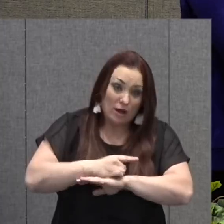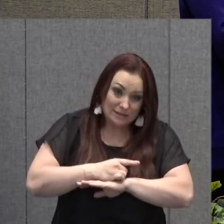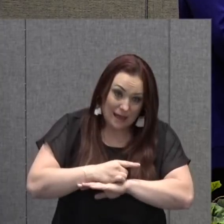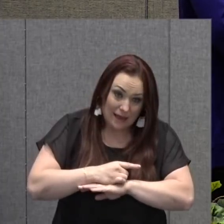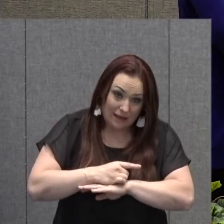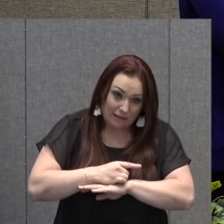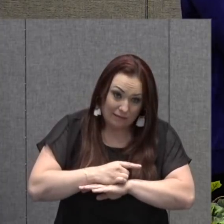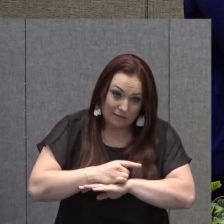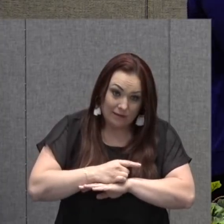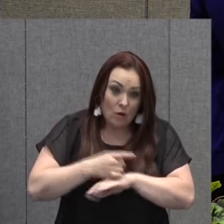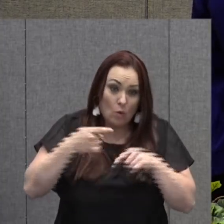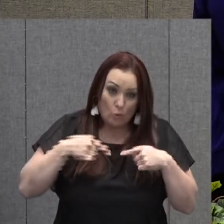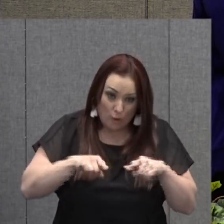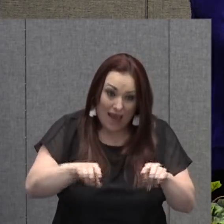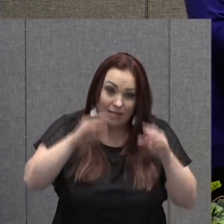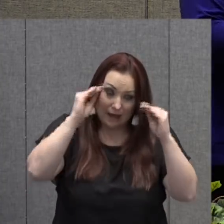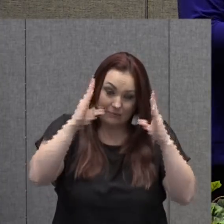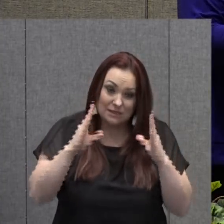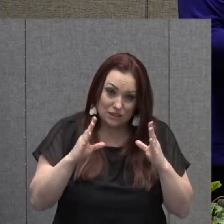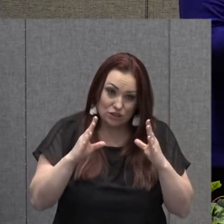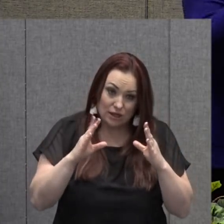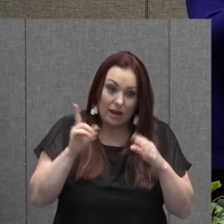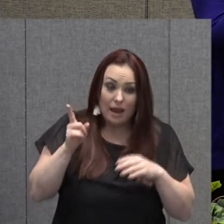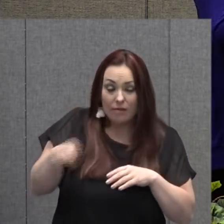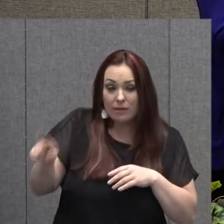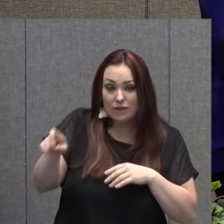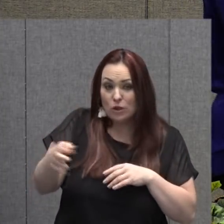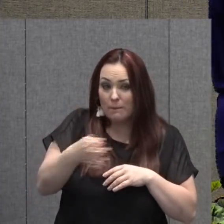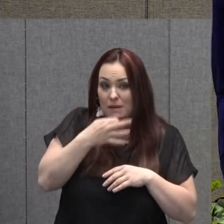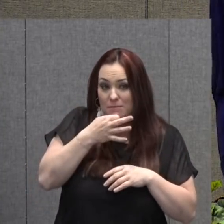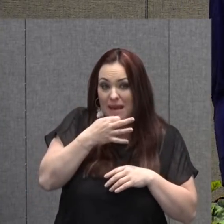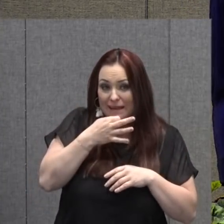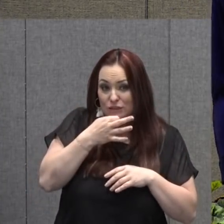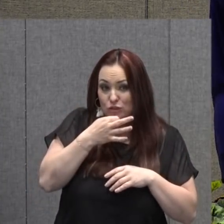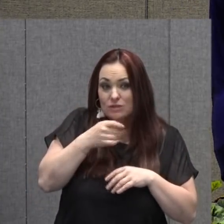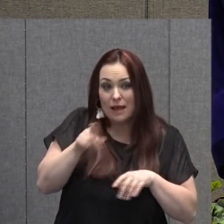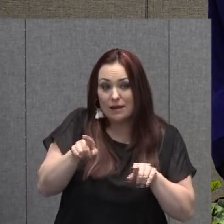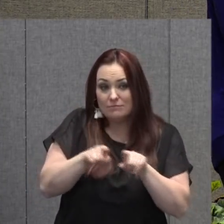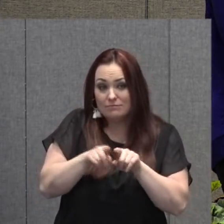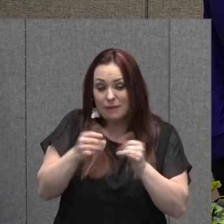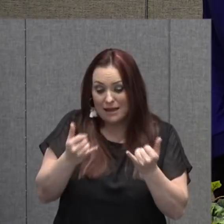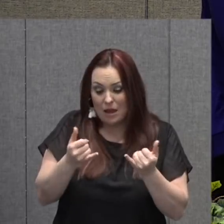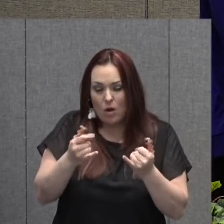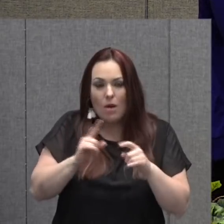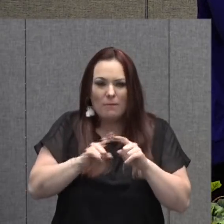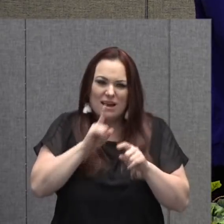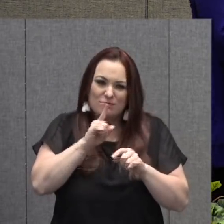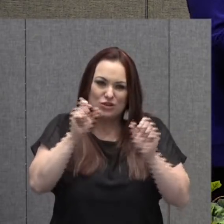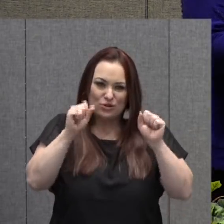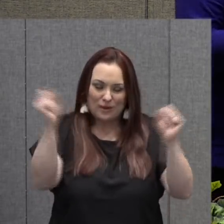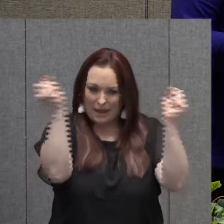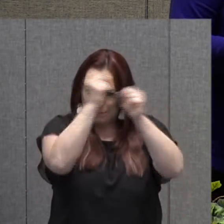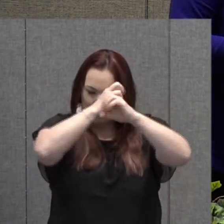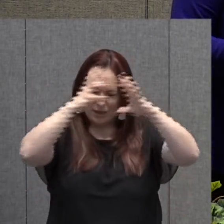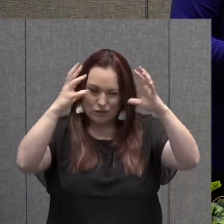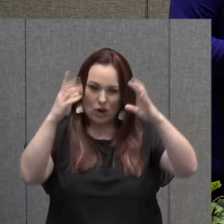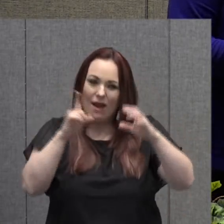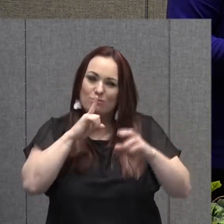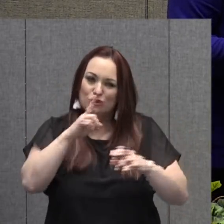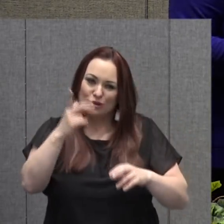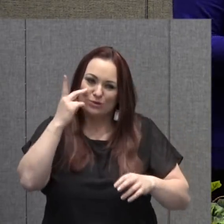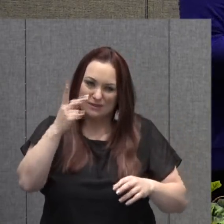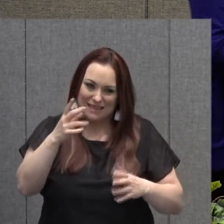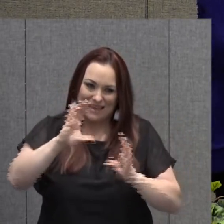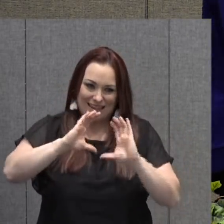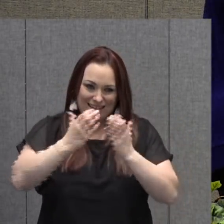now. But I'm sure you can picture some of those dance moves in some of your guys' heads, some of those ones that your classmates are doing